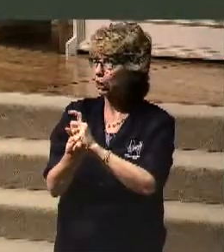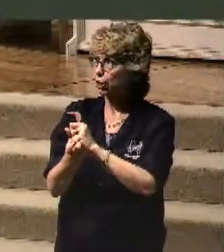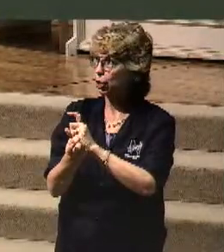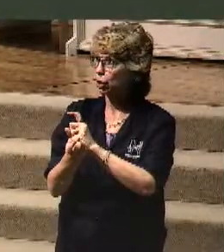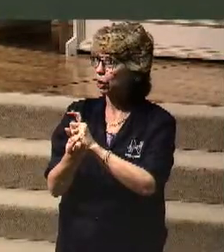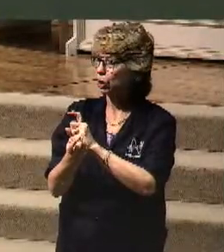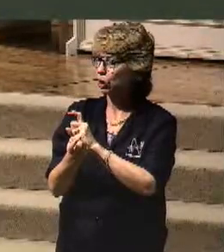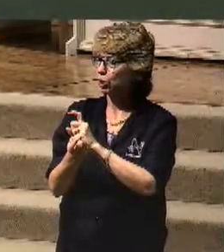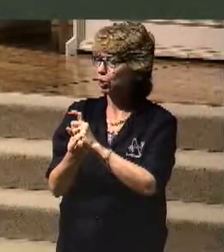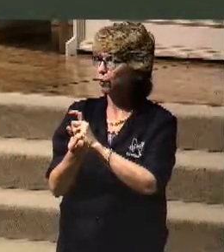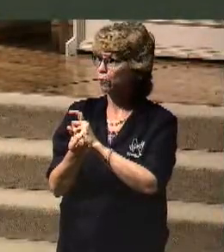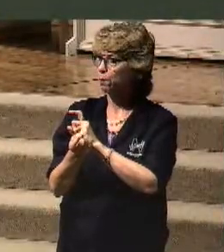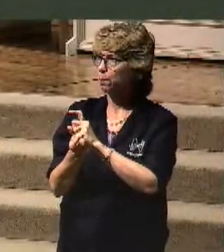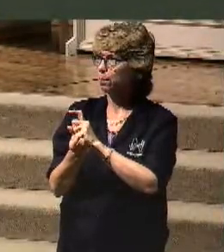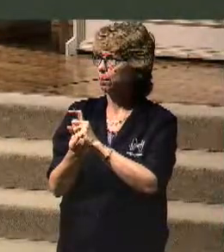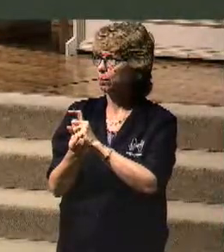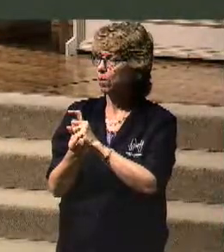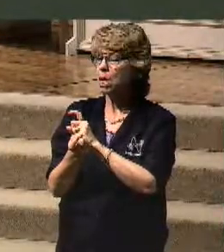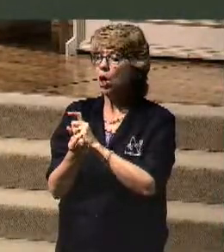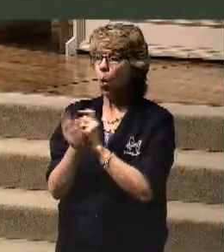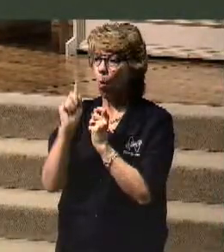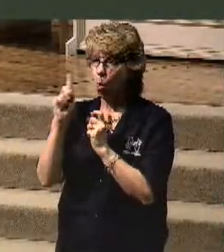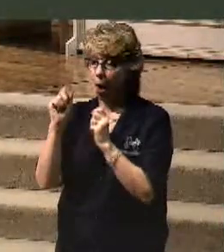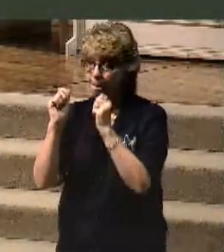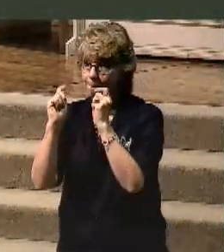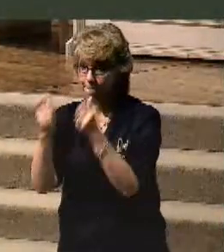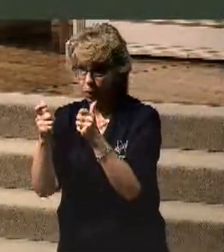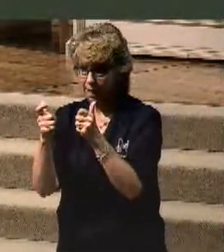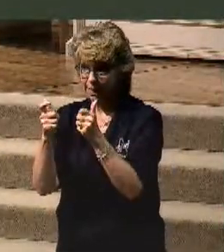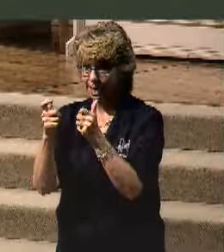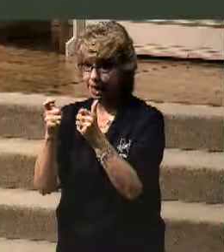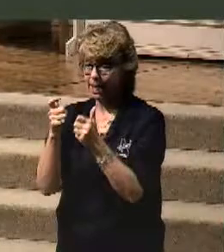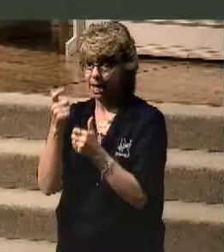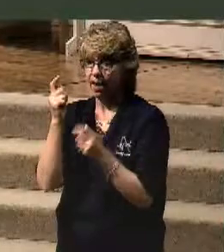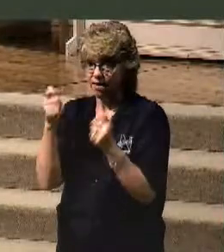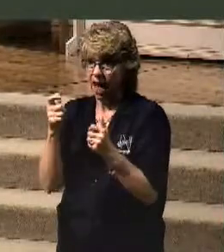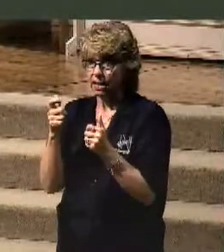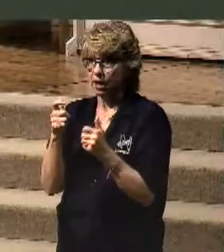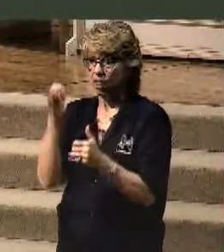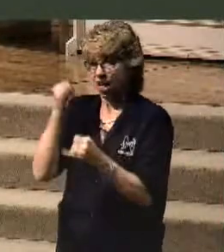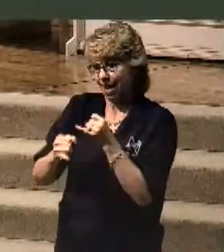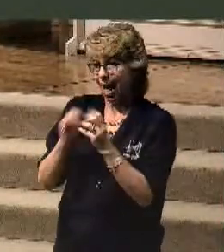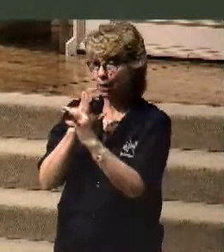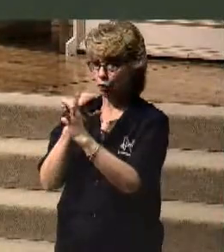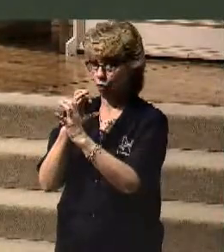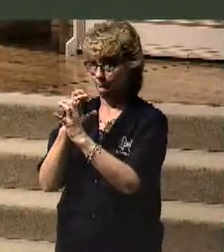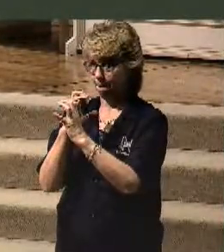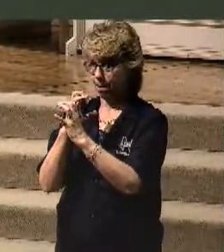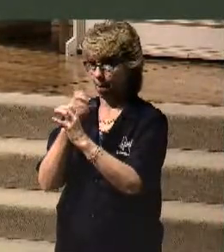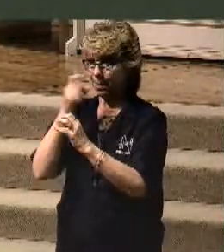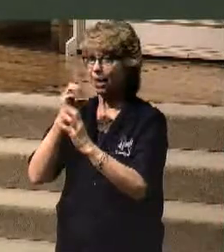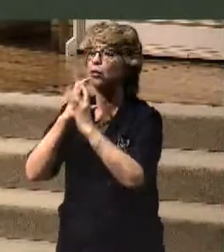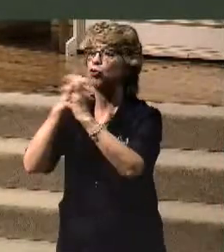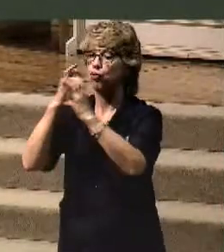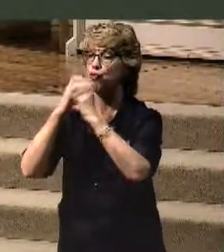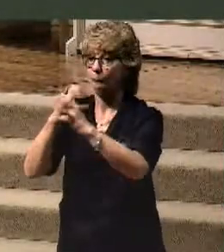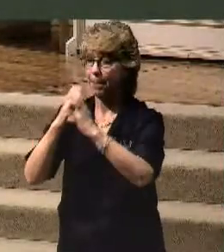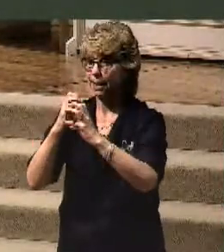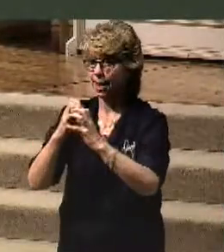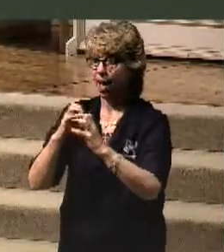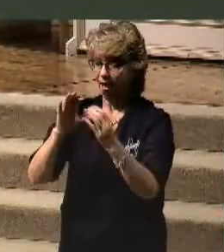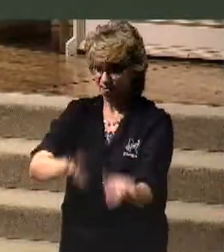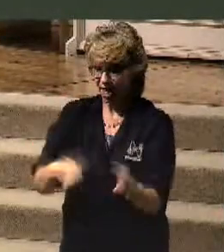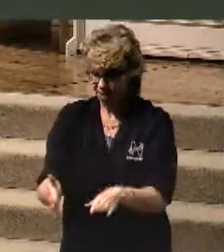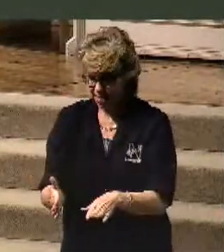the nurseries as well. "In a moment, in the twinkling of an eye, at the last trump. For the trumpet shall sound, and the dead shall be